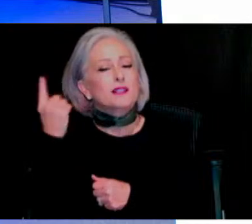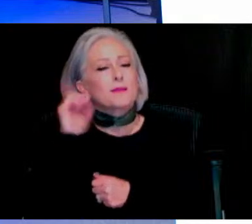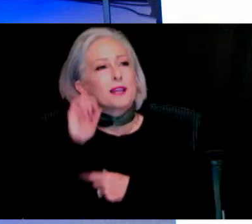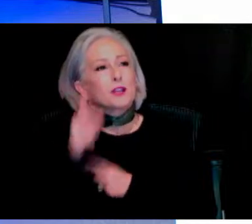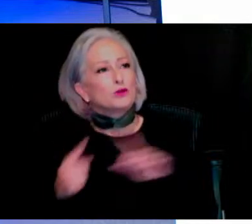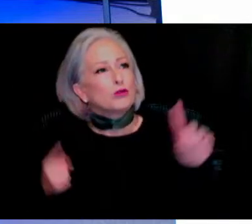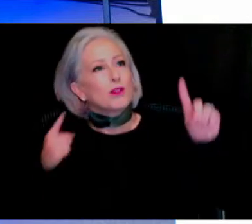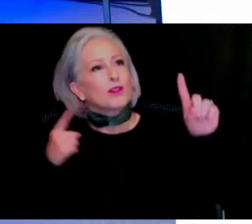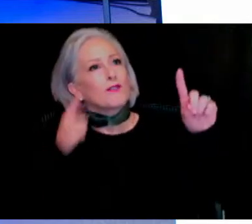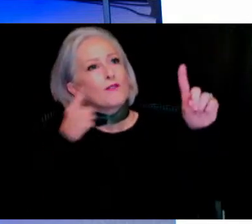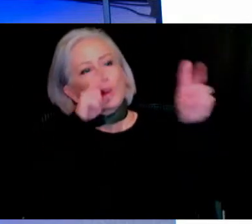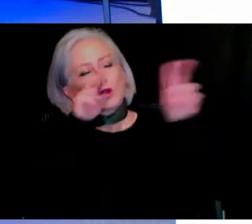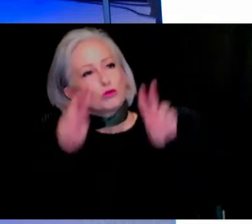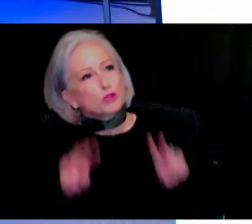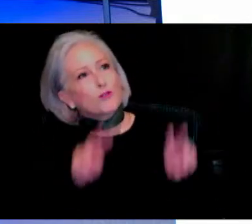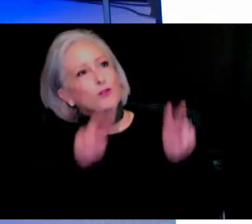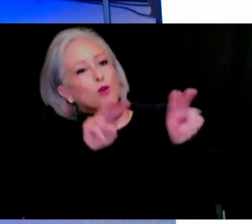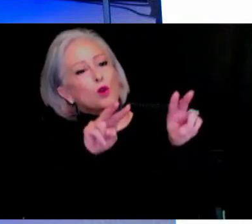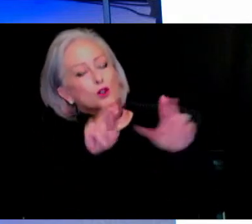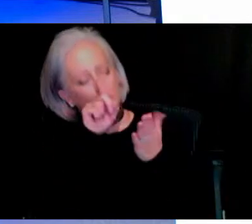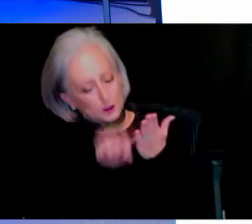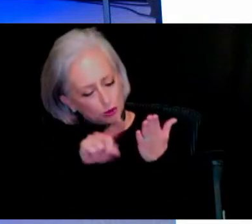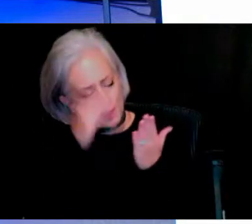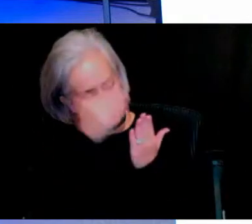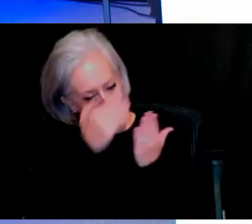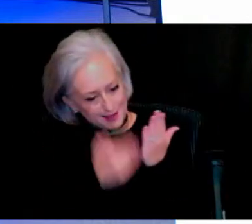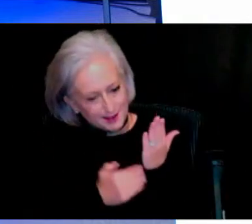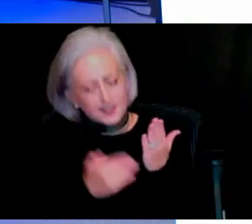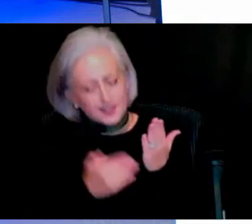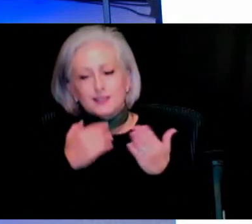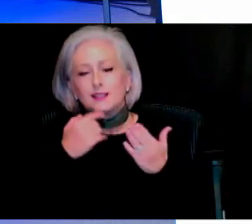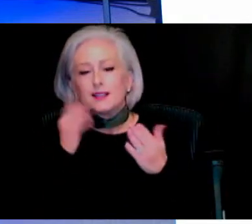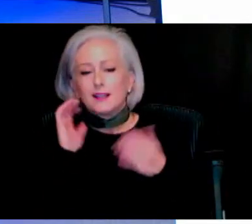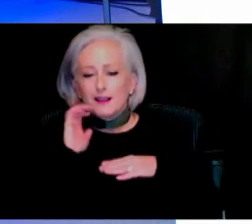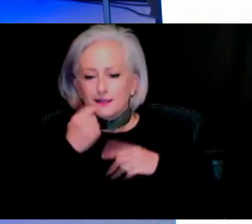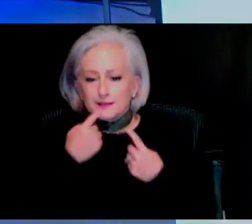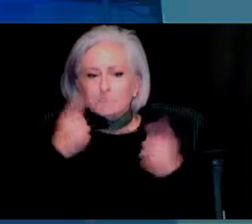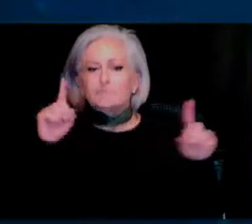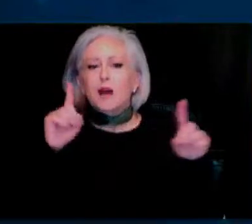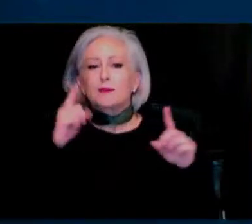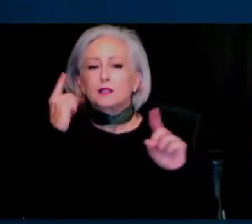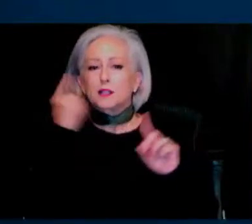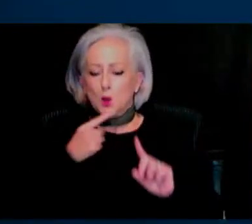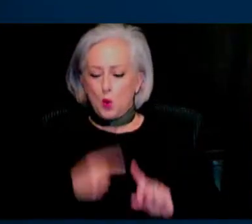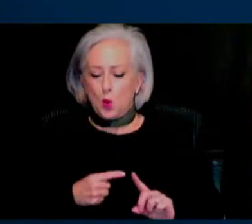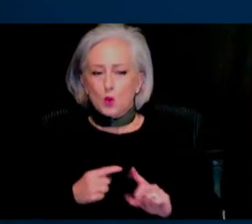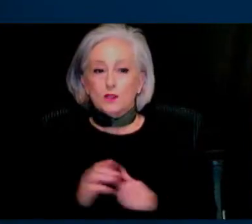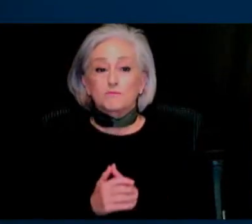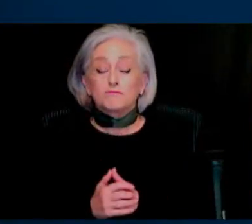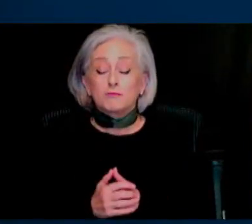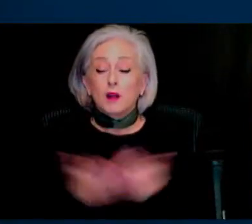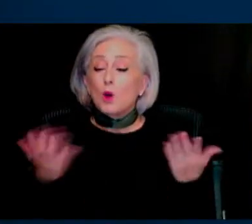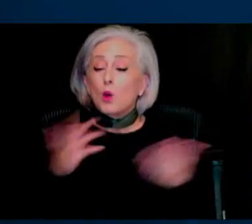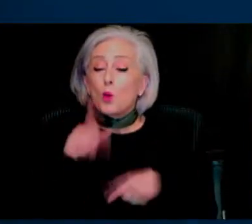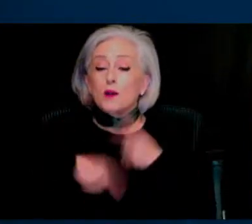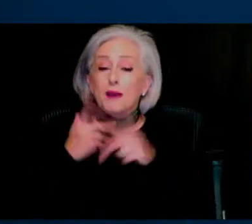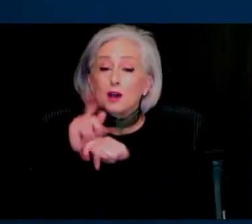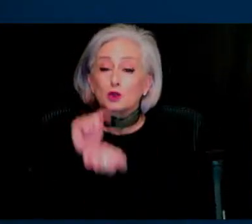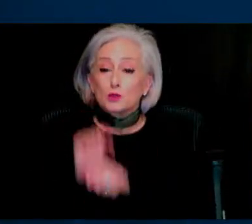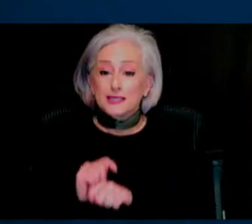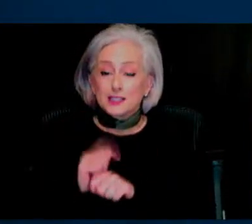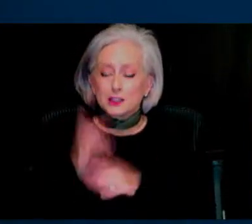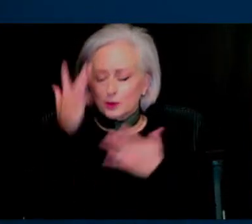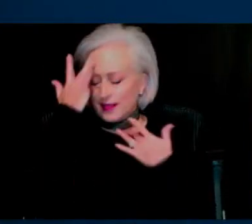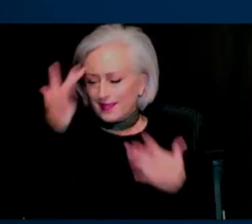to checking the list and getting those goals accomplished. What about building traditions? And not just, I think we think of traditions around the holidays and things like that, but I'm just